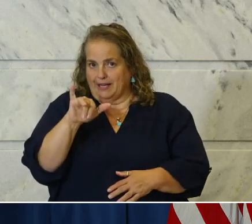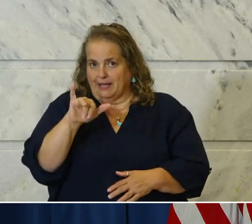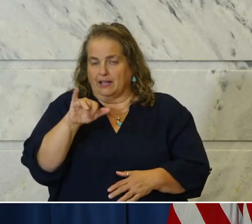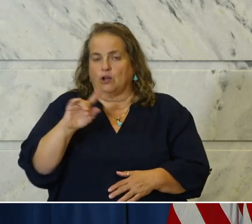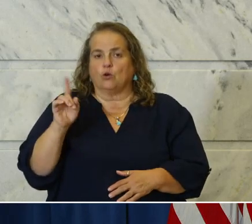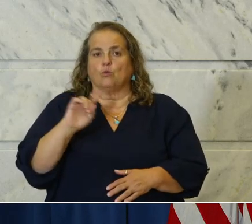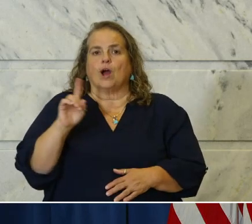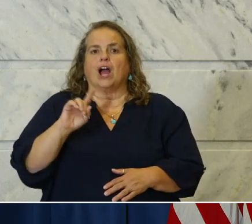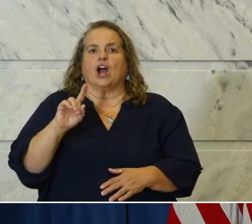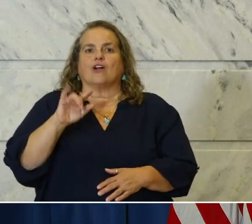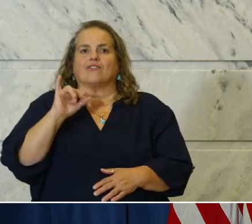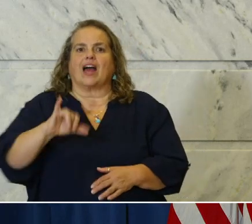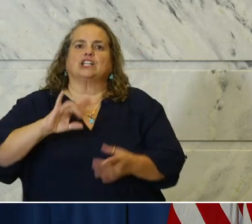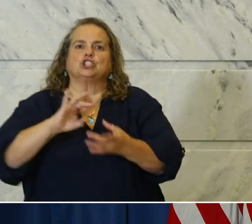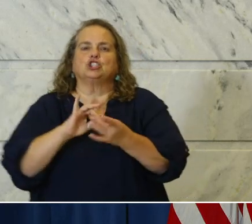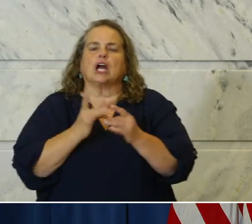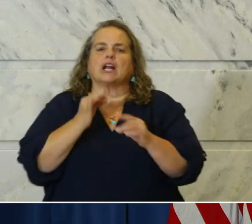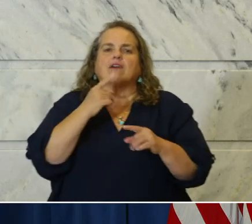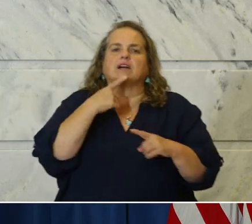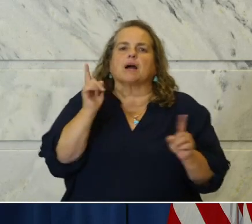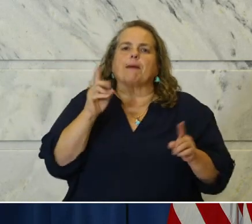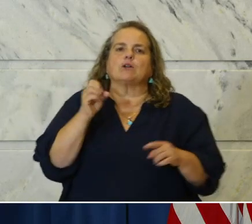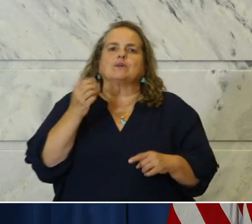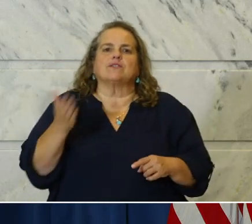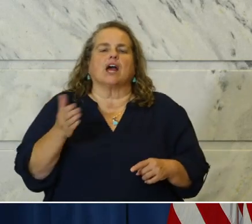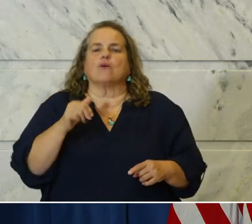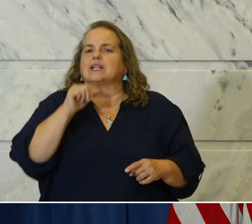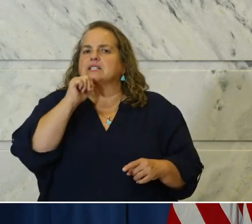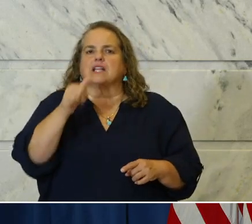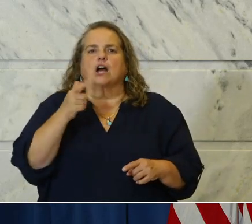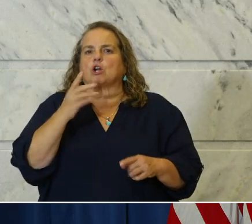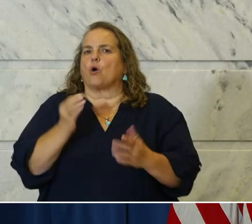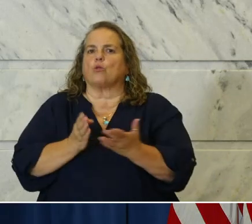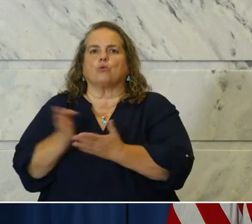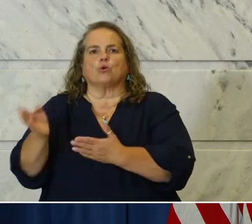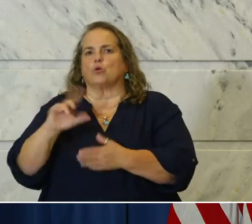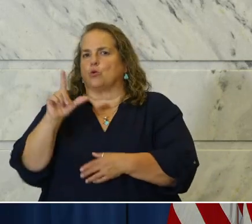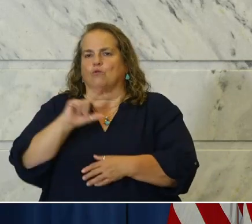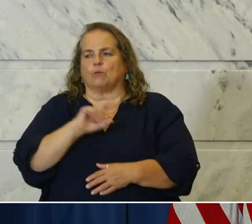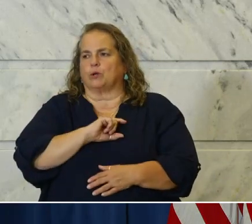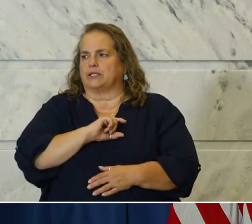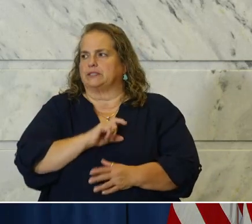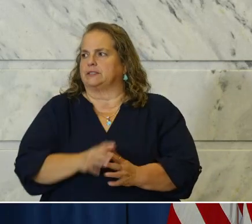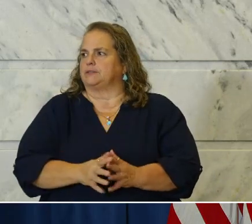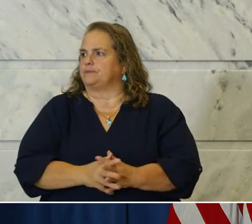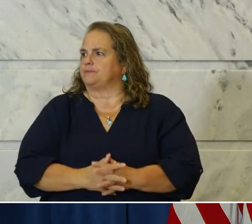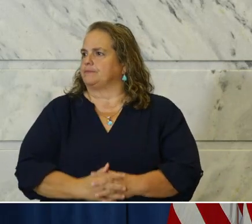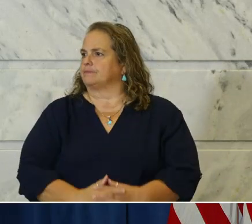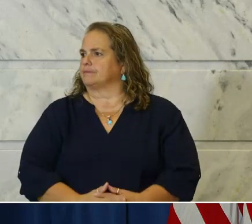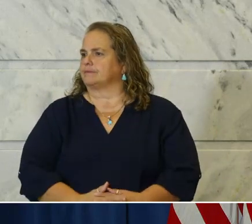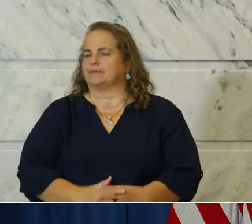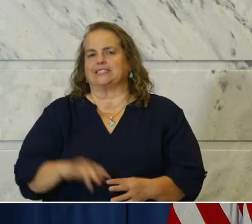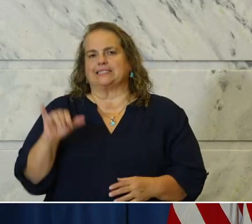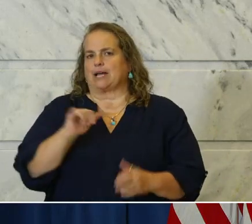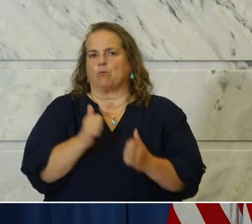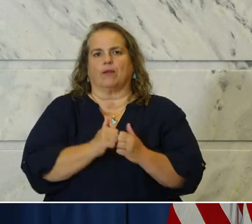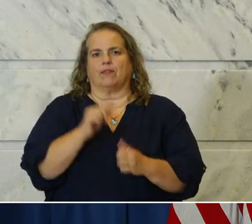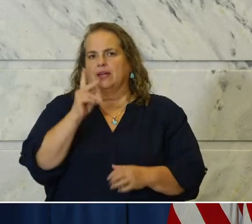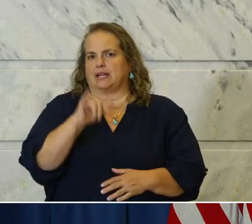where that chain of command was there. It does not go through LMPD. Same with the Kentucky State